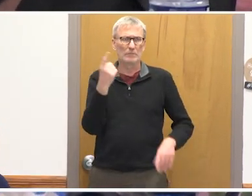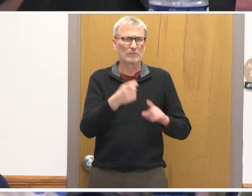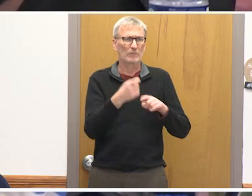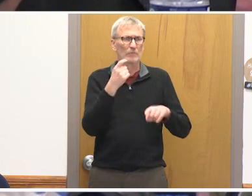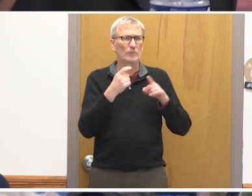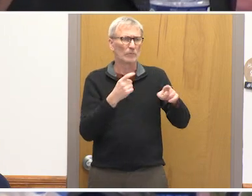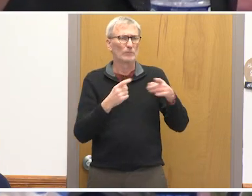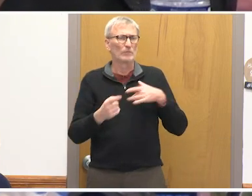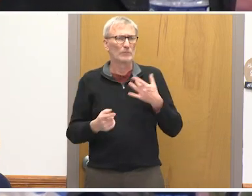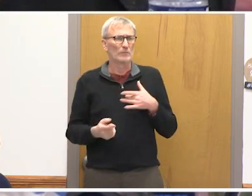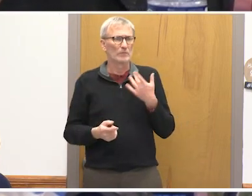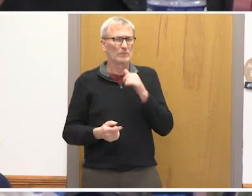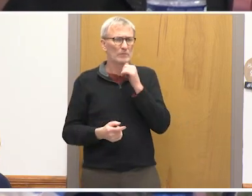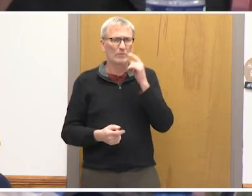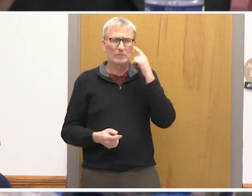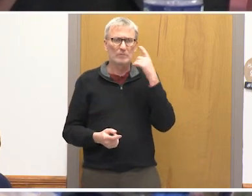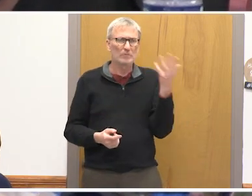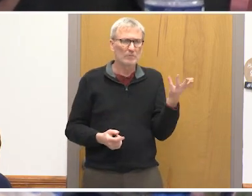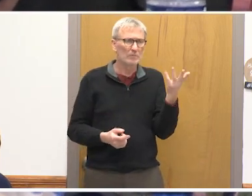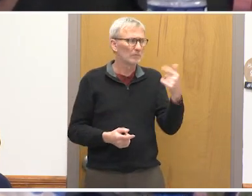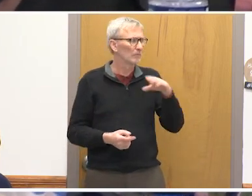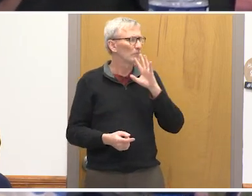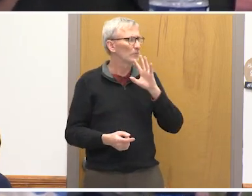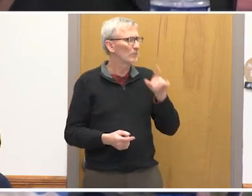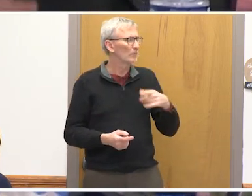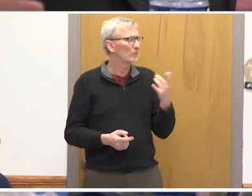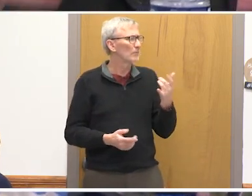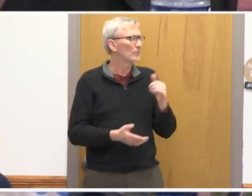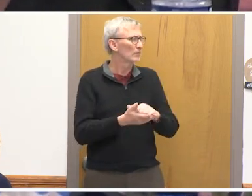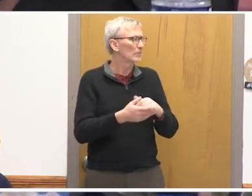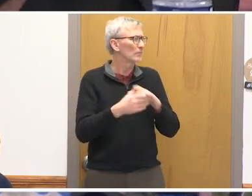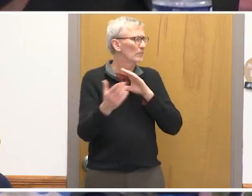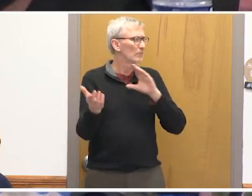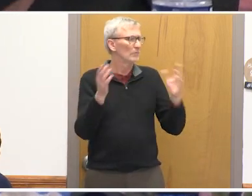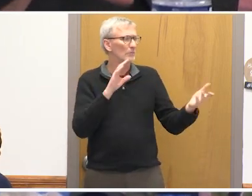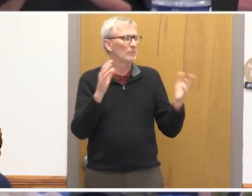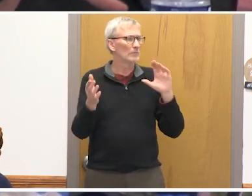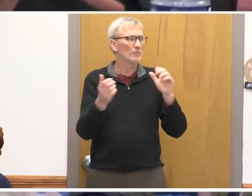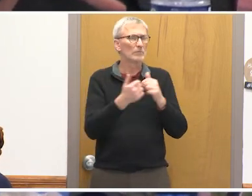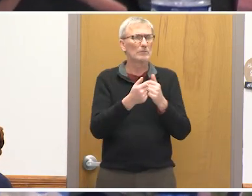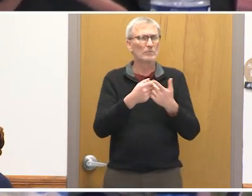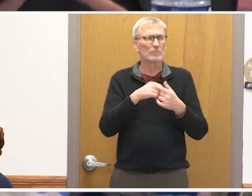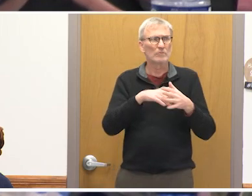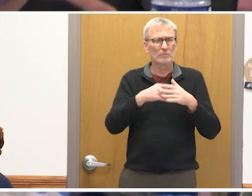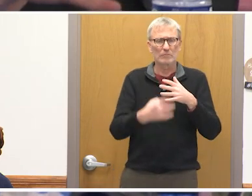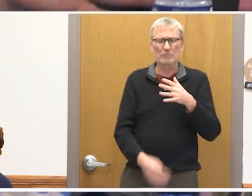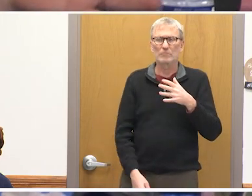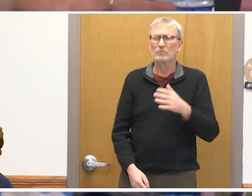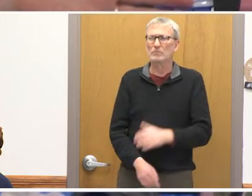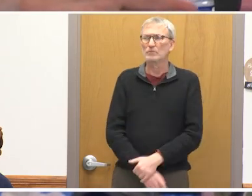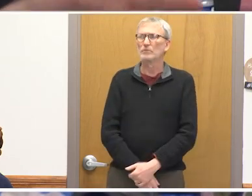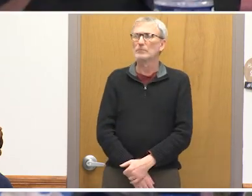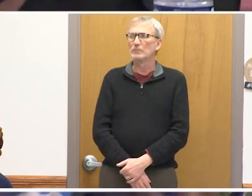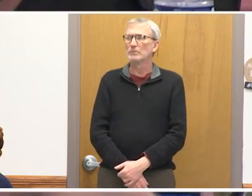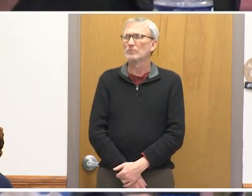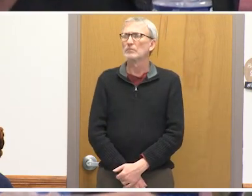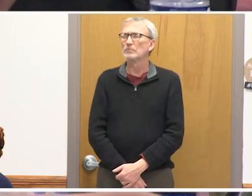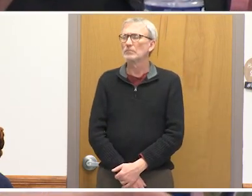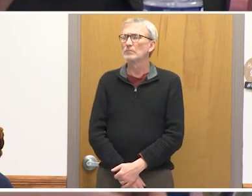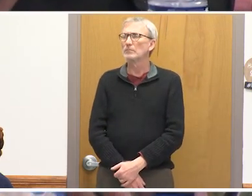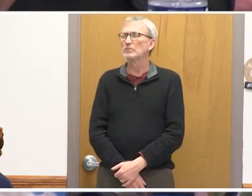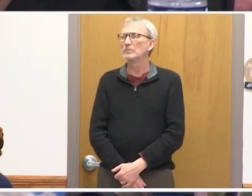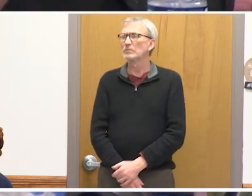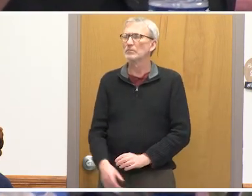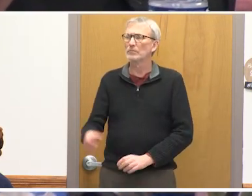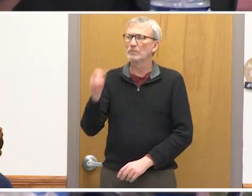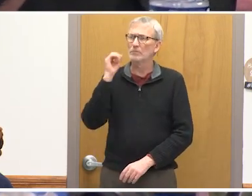you all feel we haven't heard, let's keep talking about that. Let's compare that list with the list being showed here tonight. That's why we're having this meeting.